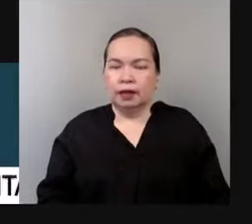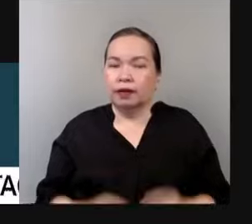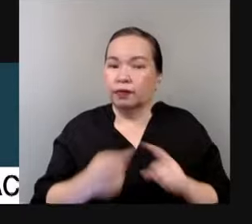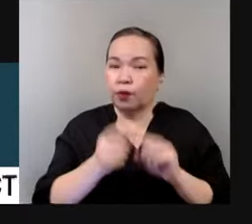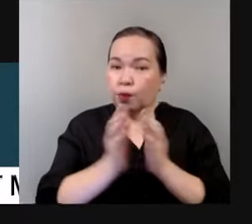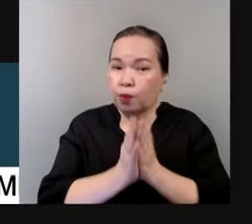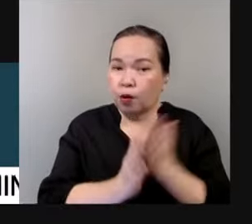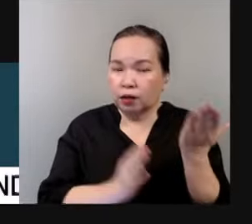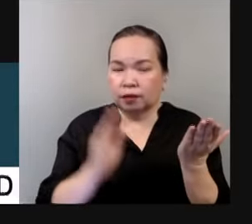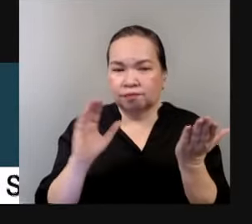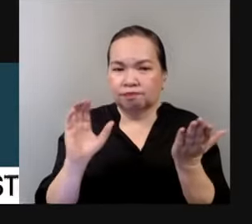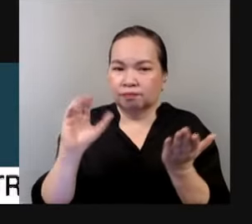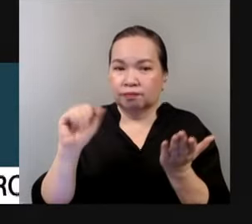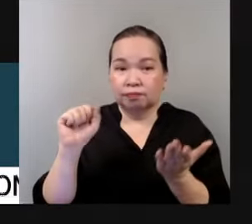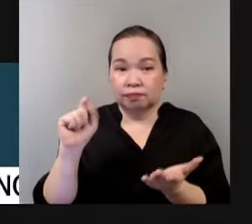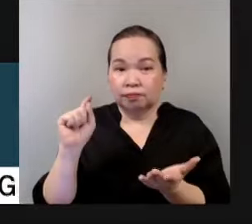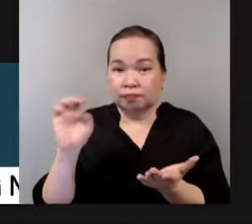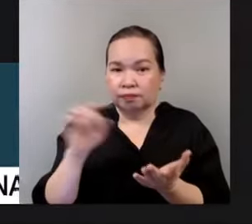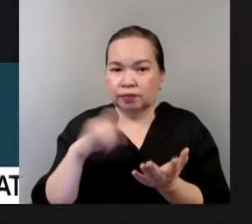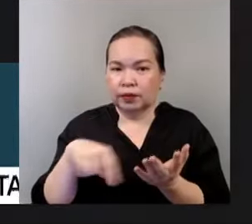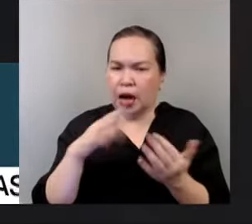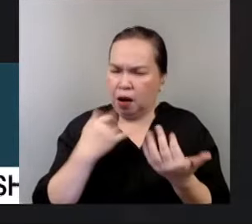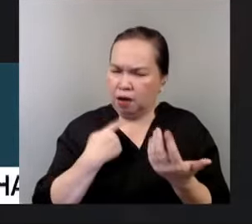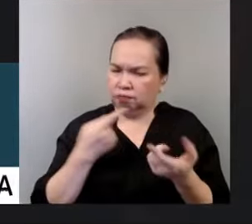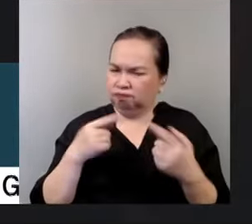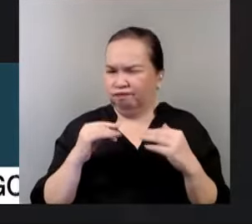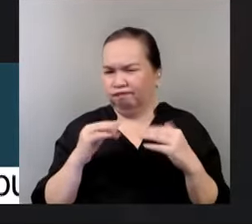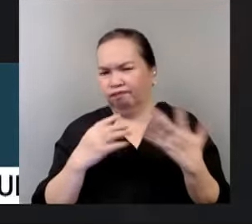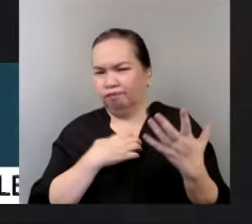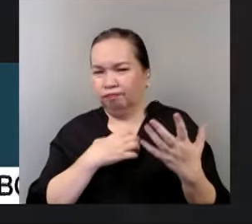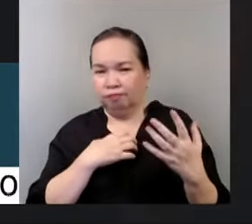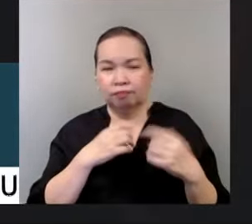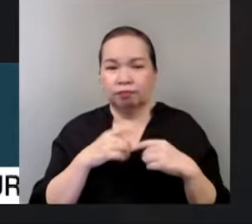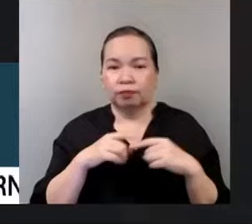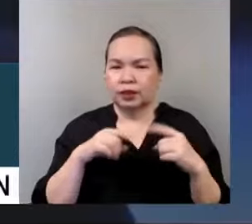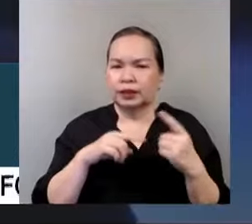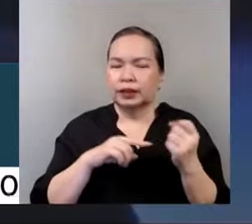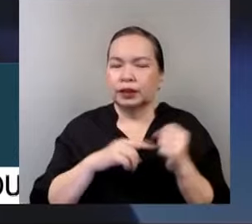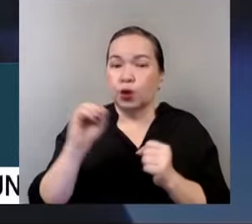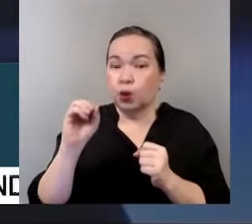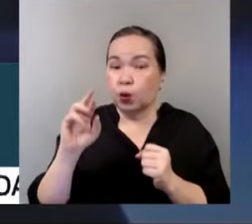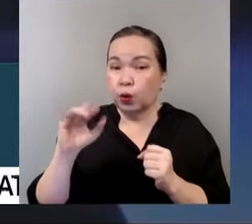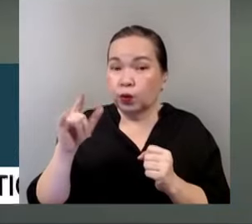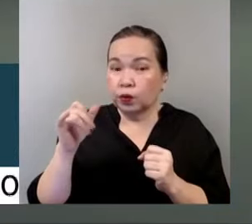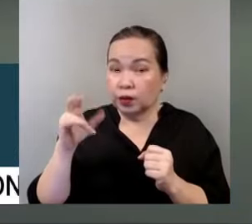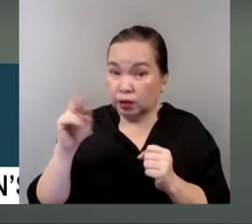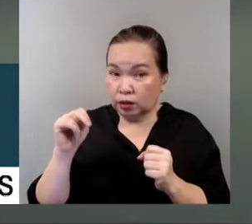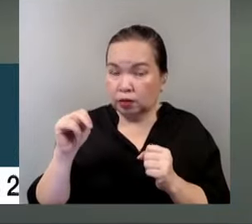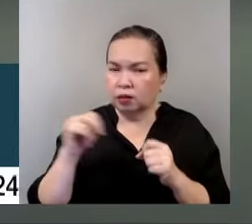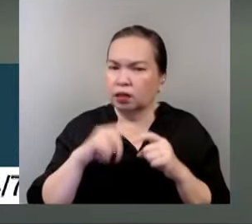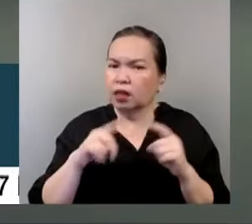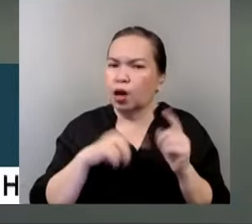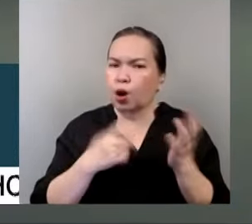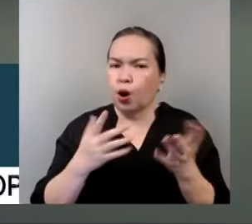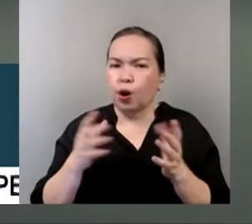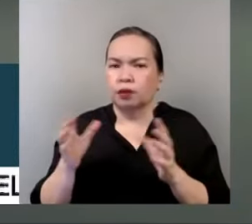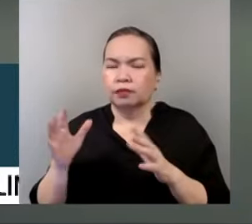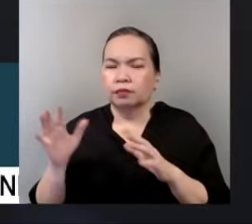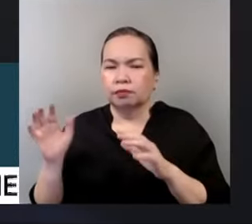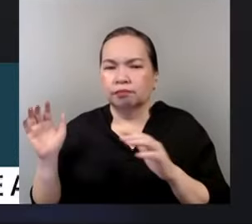The Origins of Our Discontents by Isabel Wilkerson, Origin is a biographical drama that shows how Wilkerson's personal